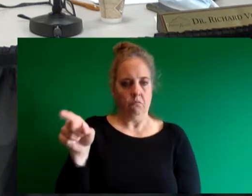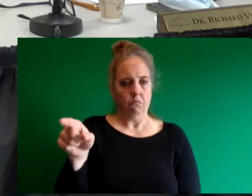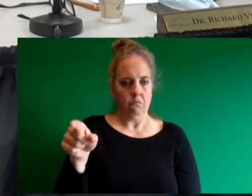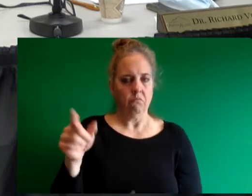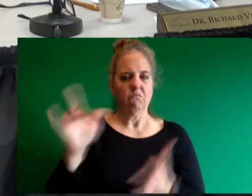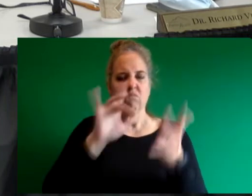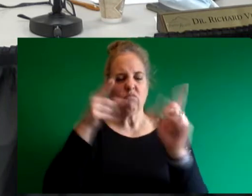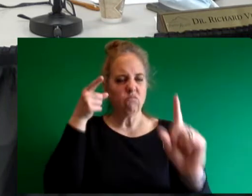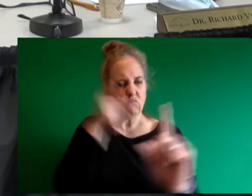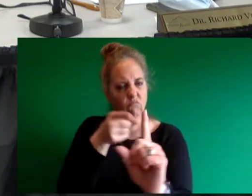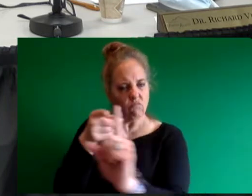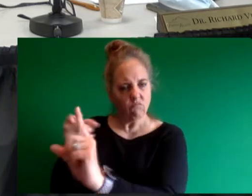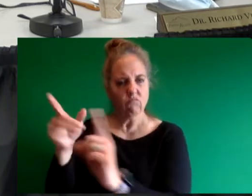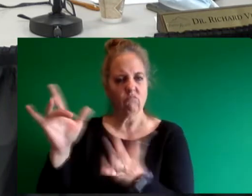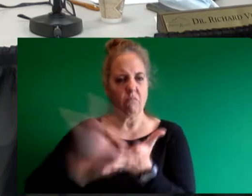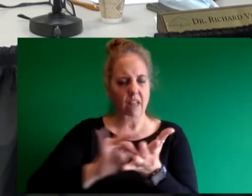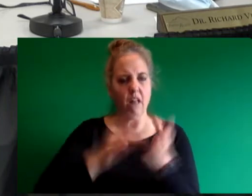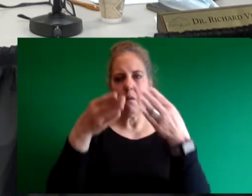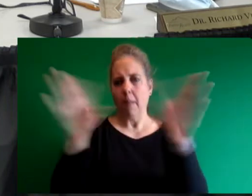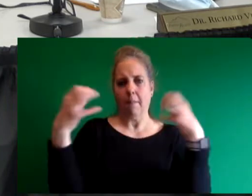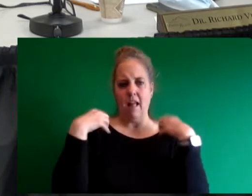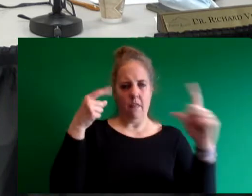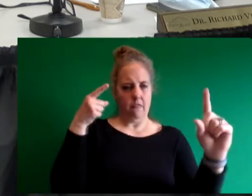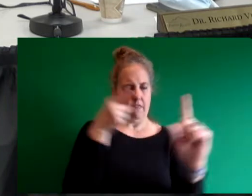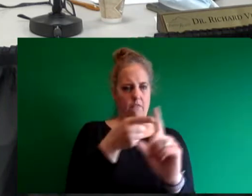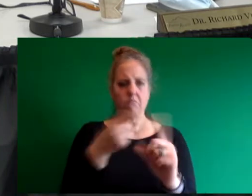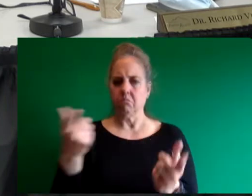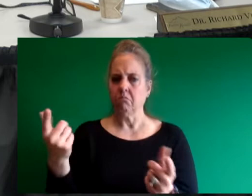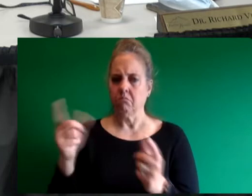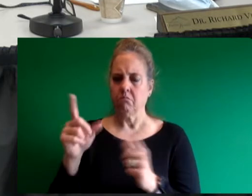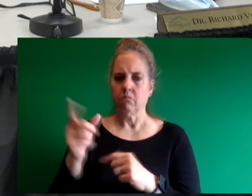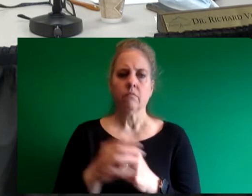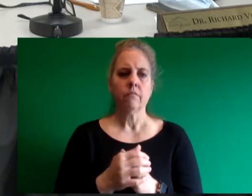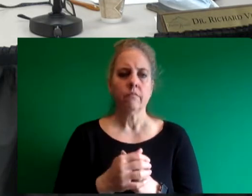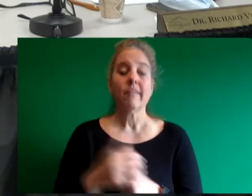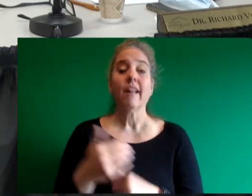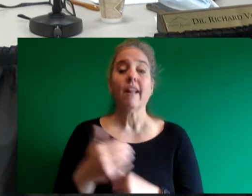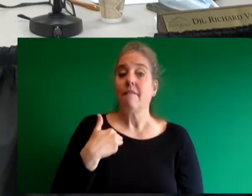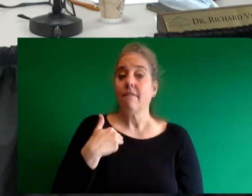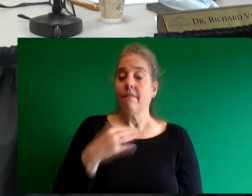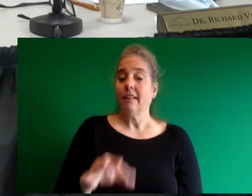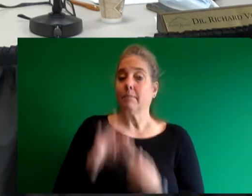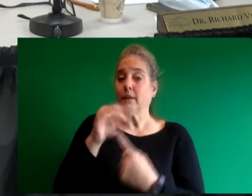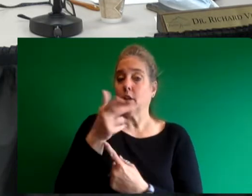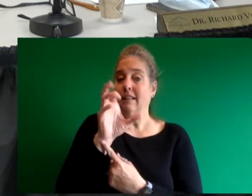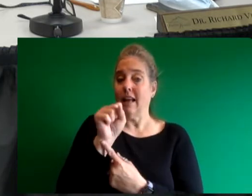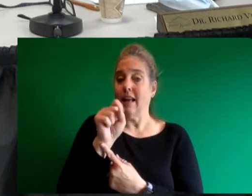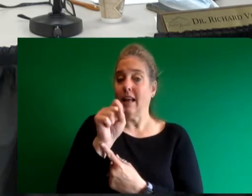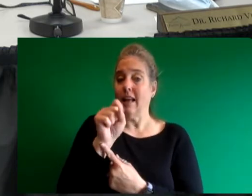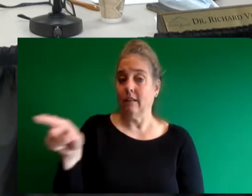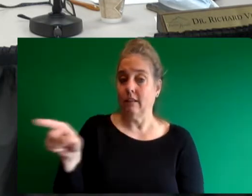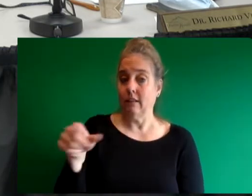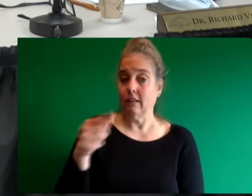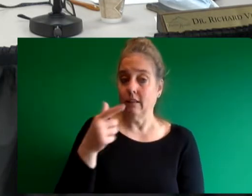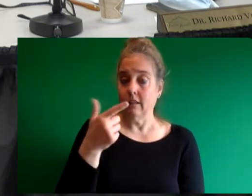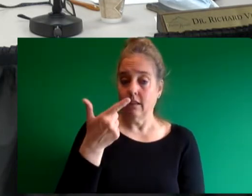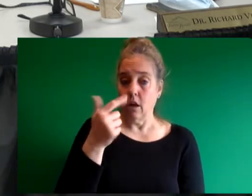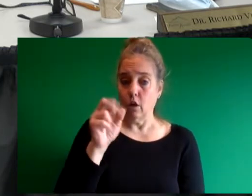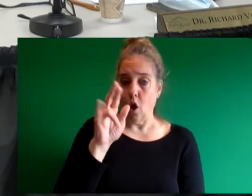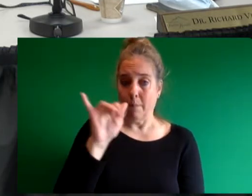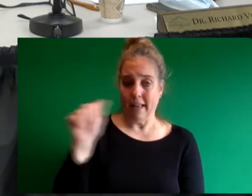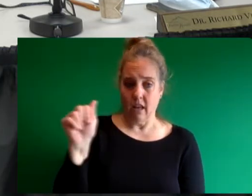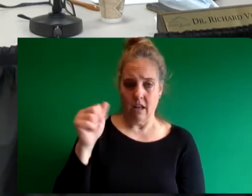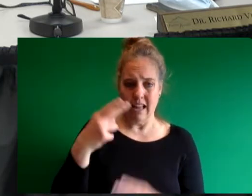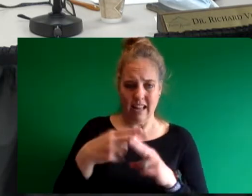We have a special guest here today to join Dr. Urbina, Corey, and so happy to see you back there. He